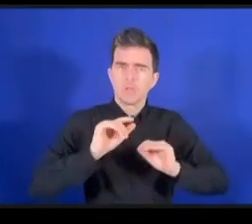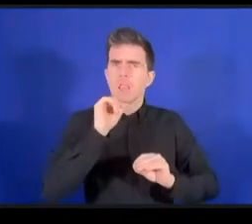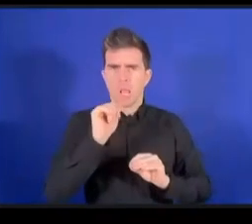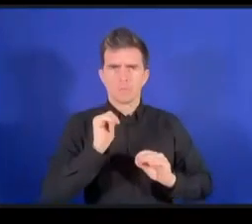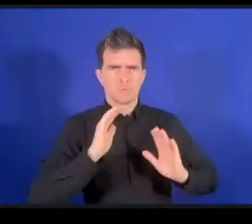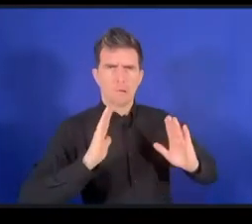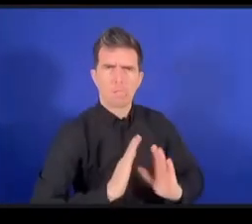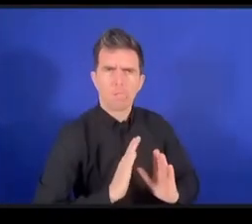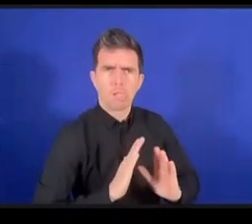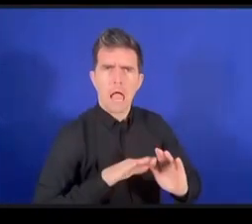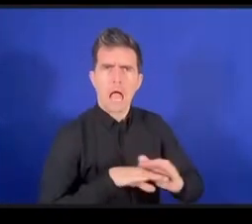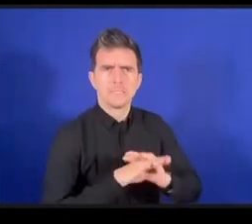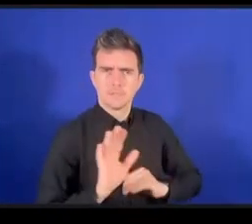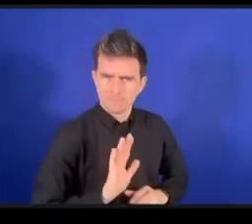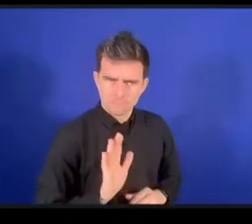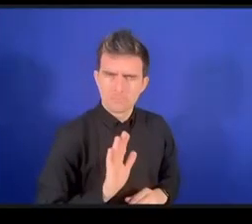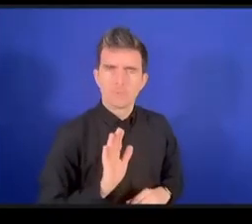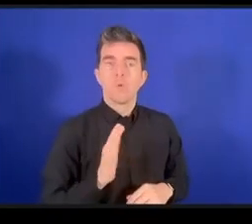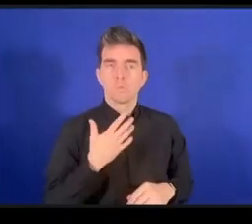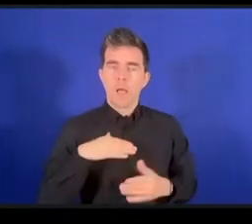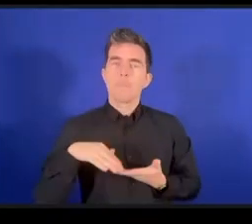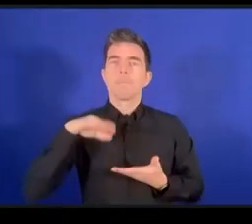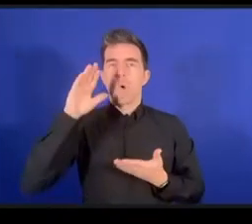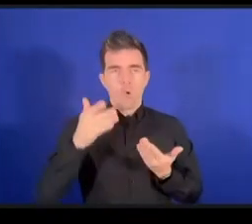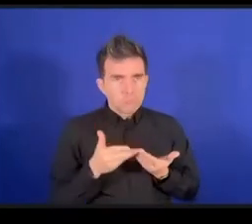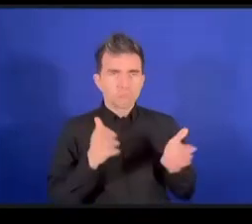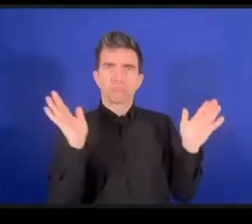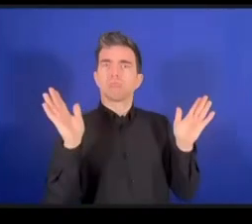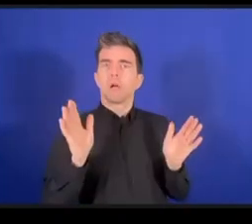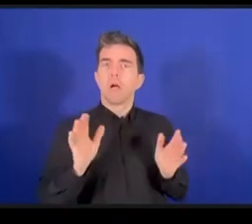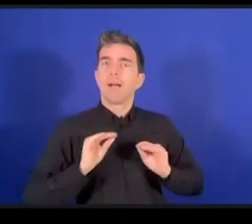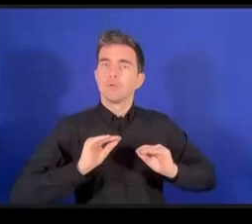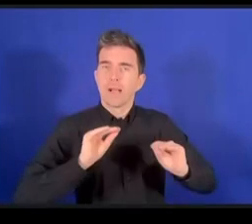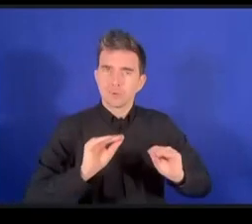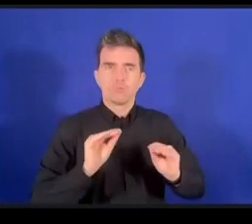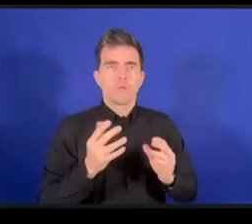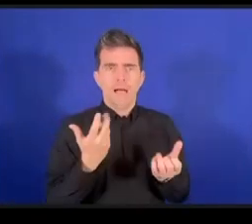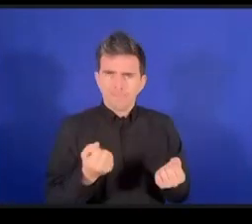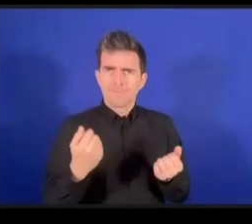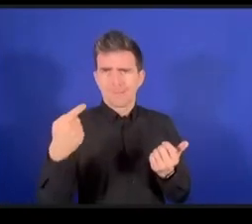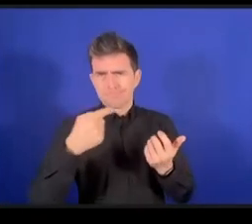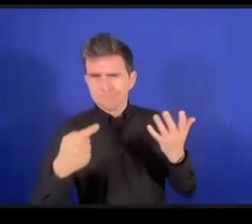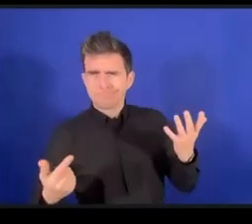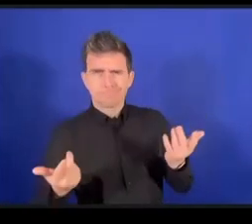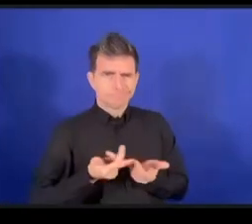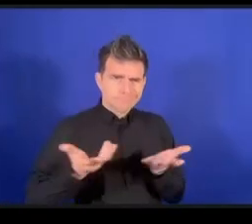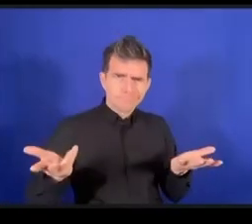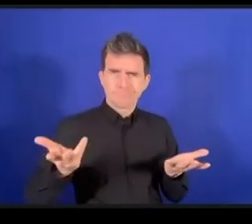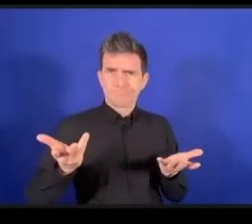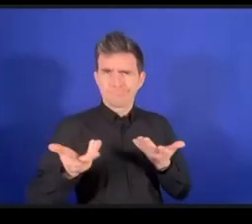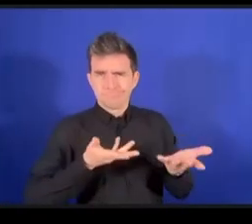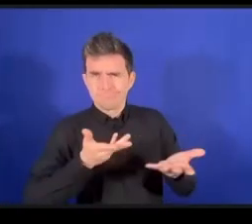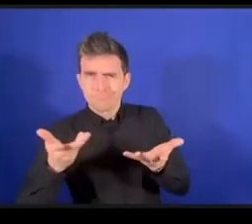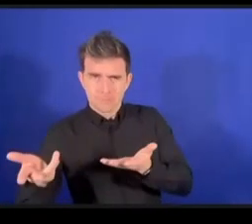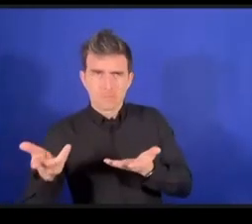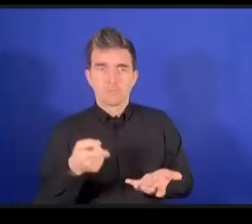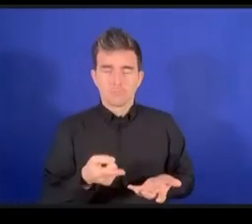as a newer dynamic coalition, if there's ways that we can work with other dynamic coalitions, you know, to the old adage of we can